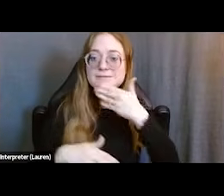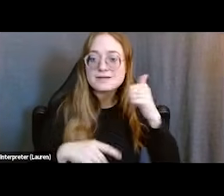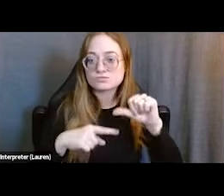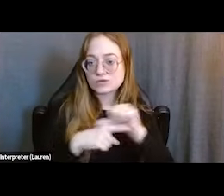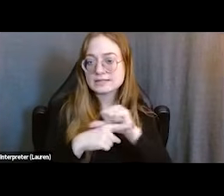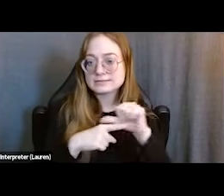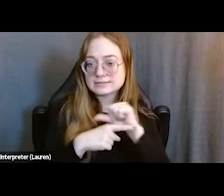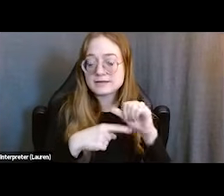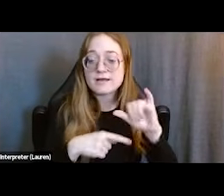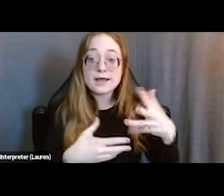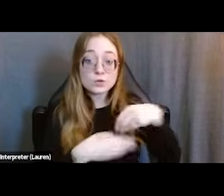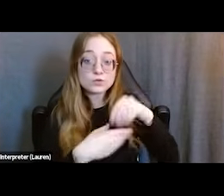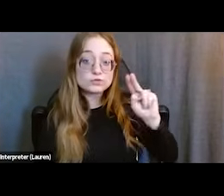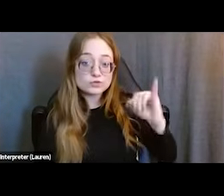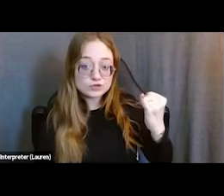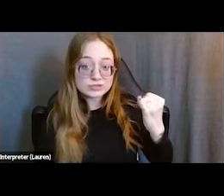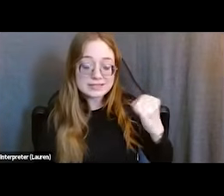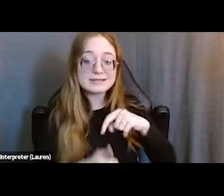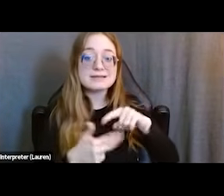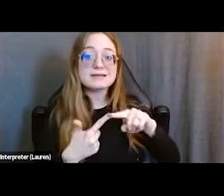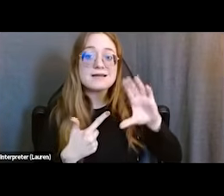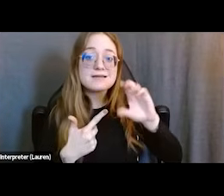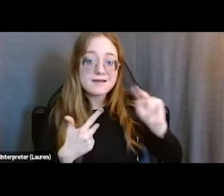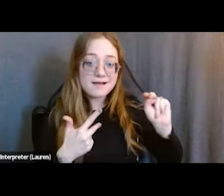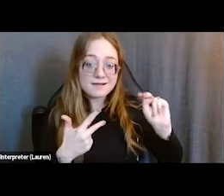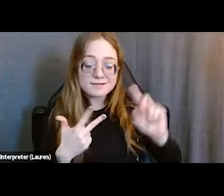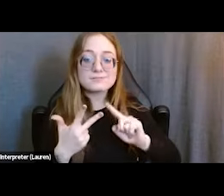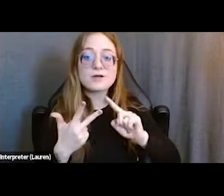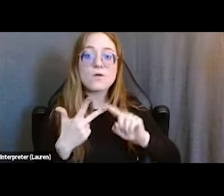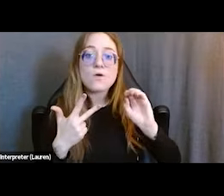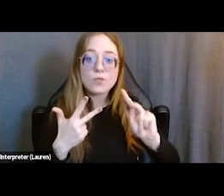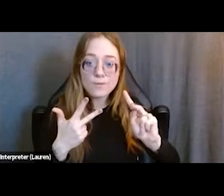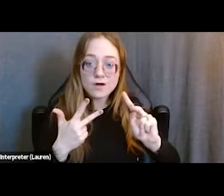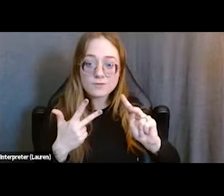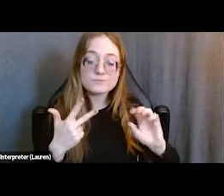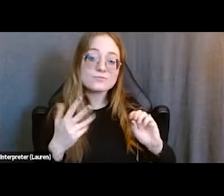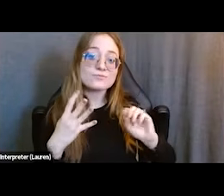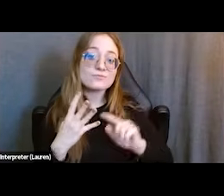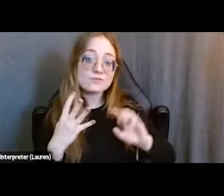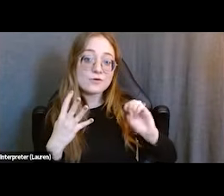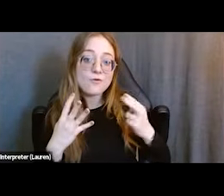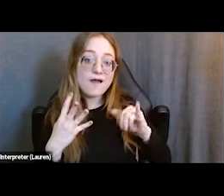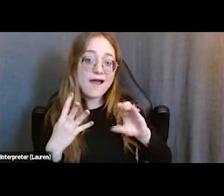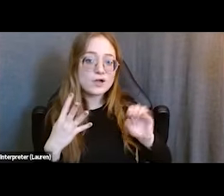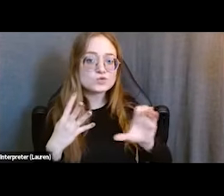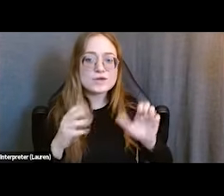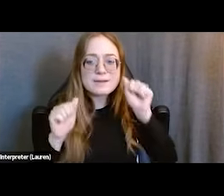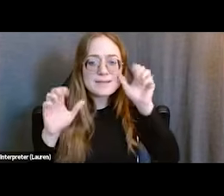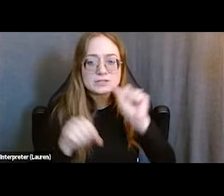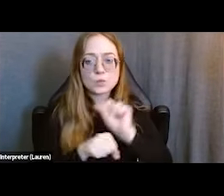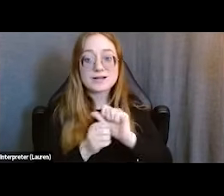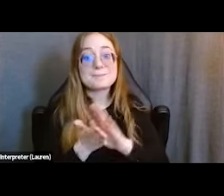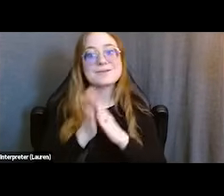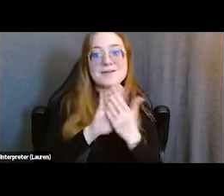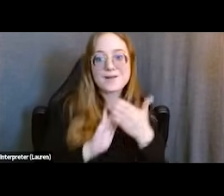That includes New Jersey, it includes Connecticut, it includes Oklahoma, with Ohio doing amazing work to become a best